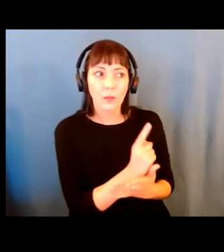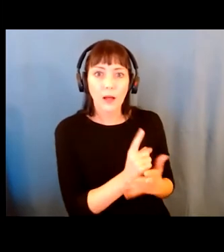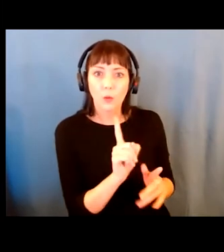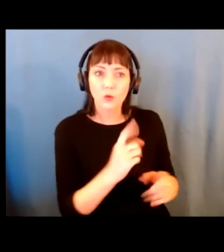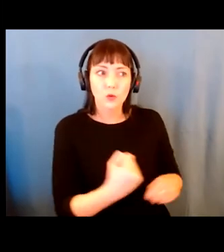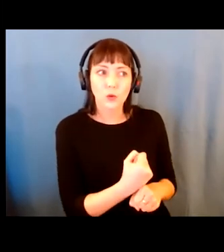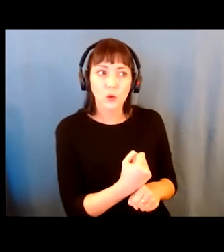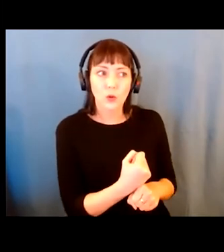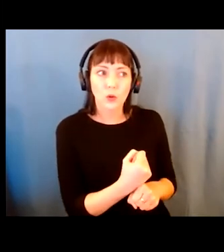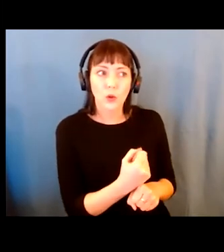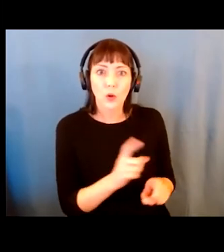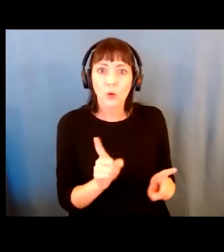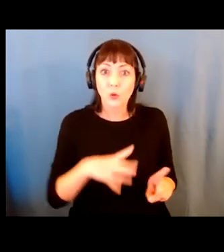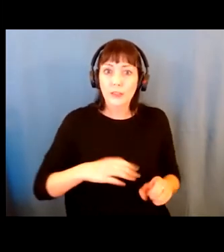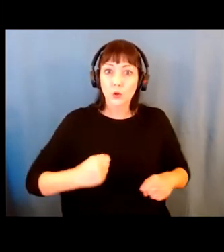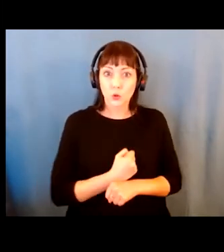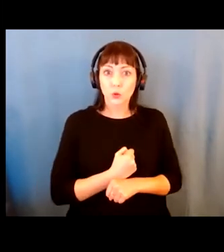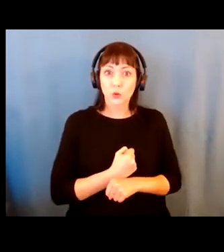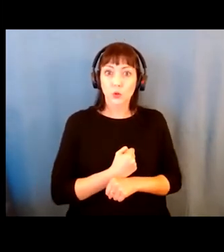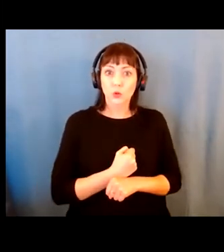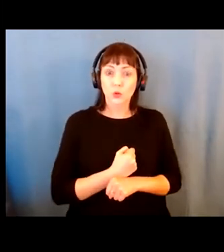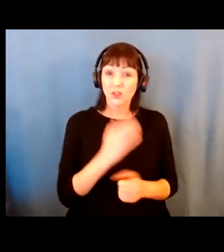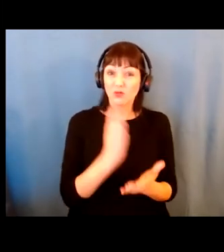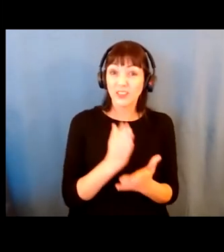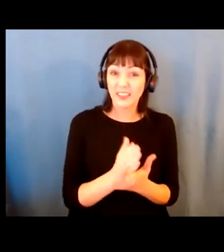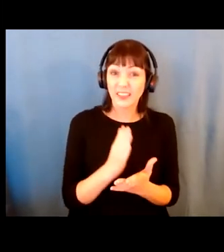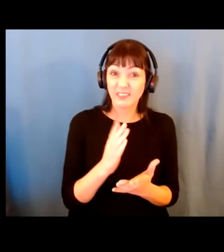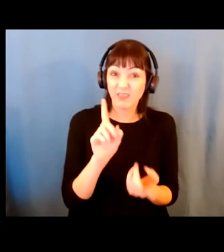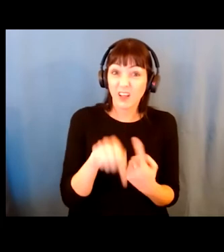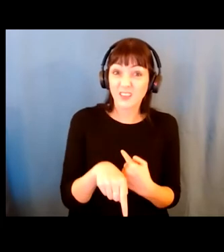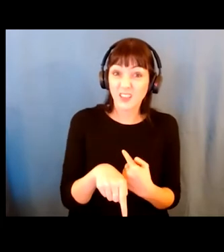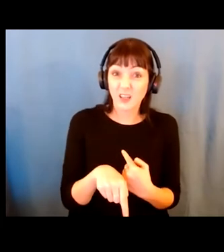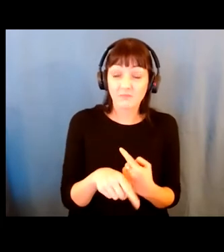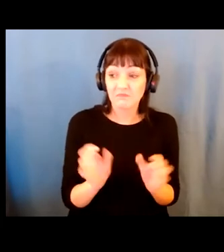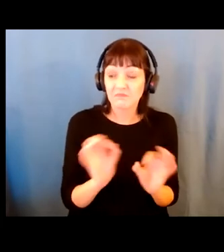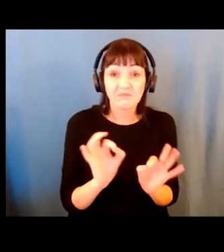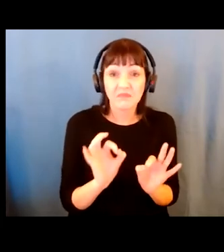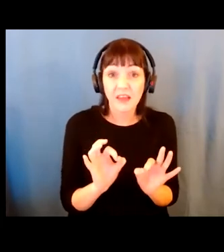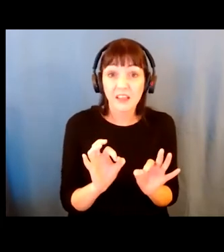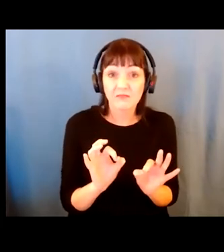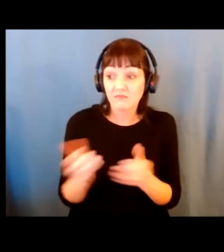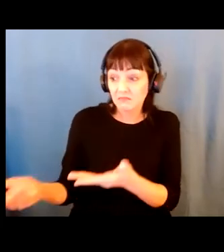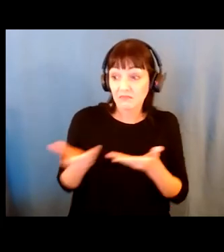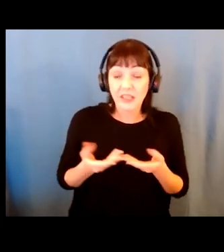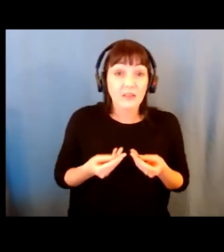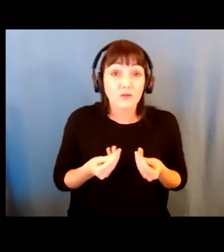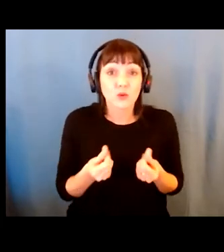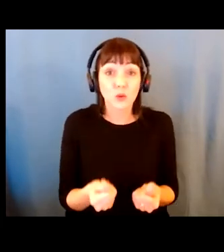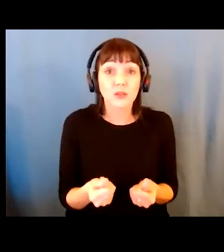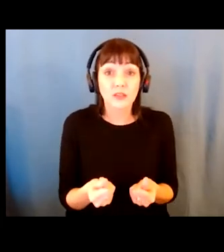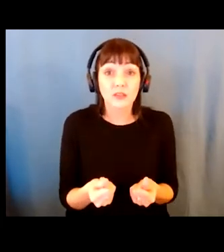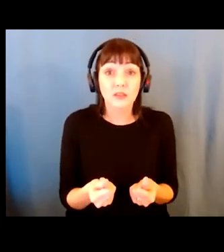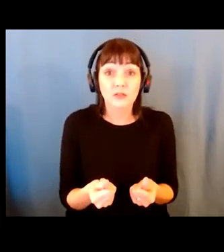sense? And the social model answer is nothing. Get out of the way, give us the resources and co-create. You know, it's